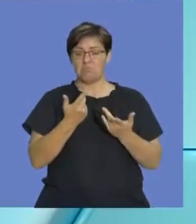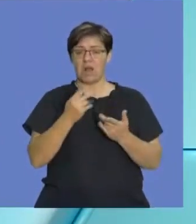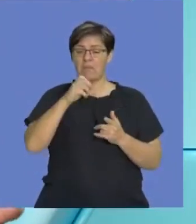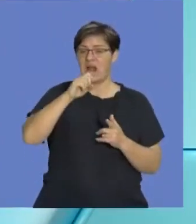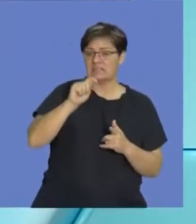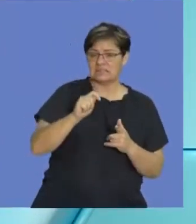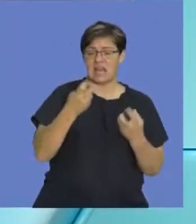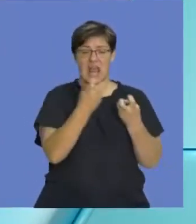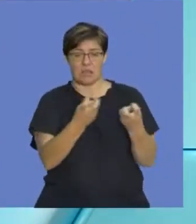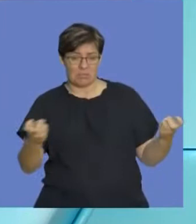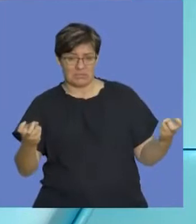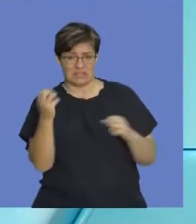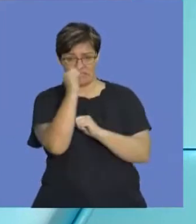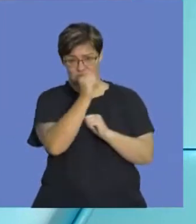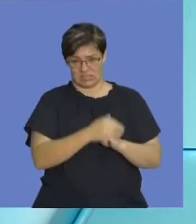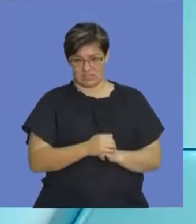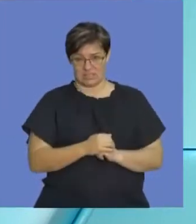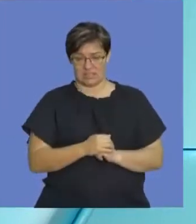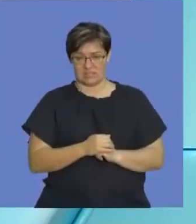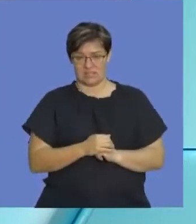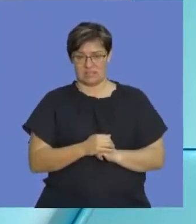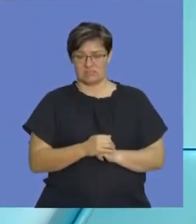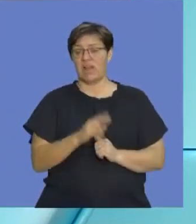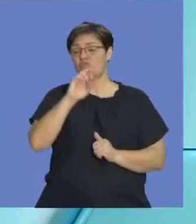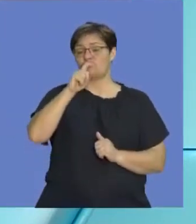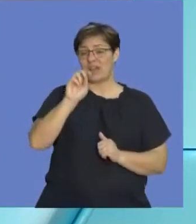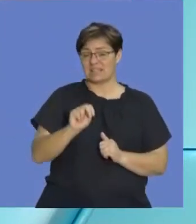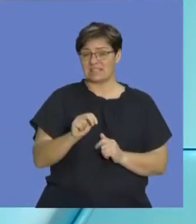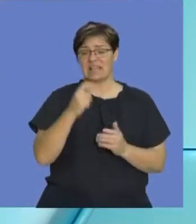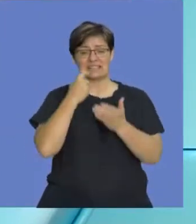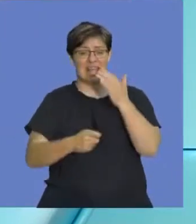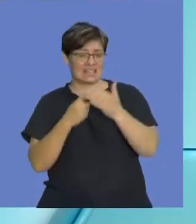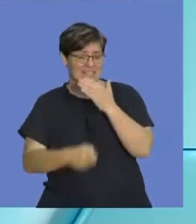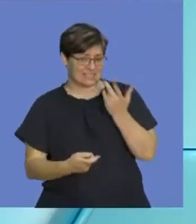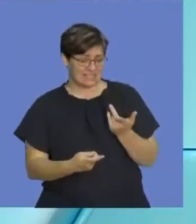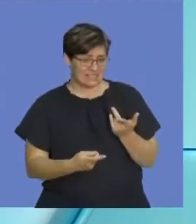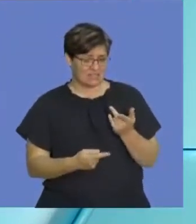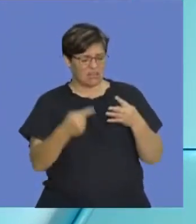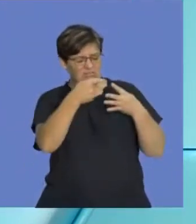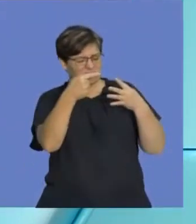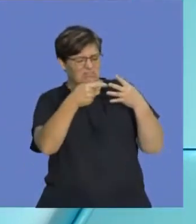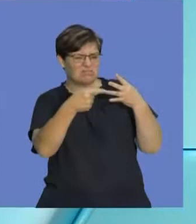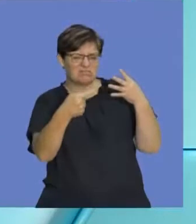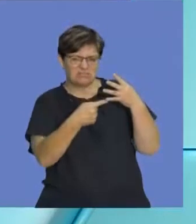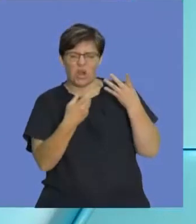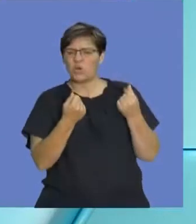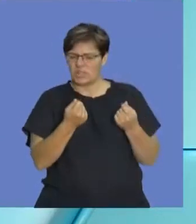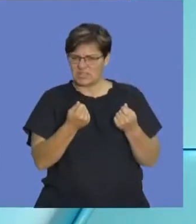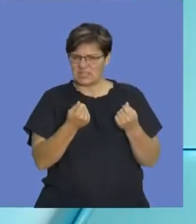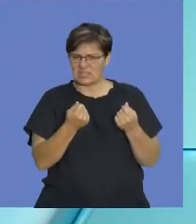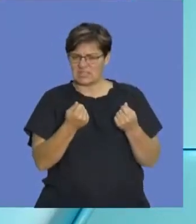and equipment of your factory. You're going to get factory rates and taxes. So all those